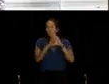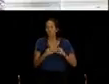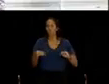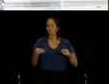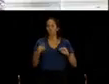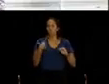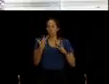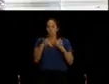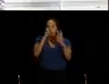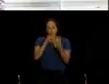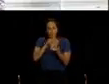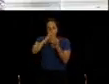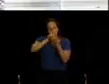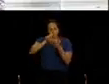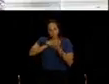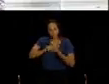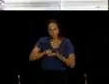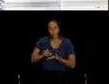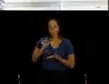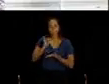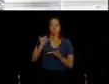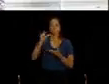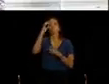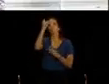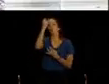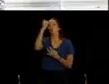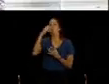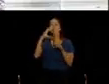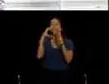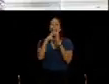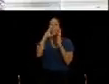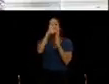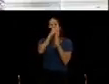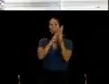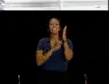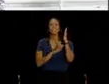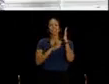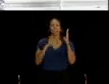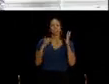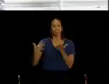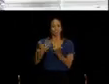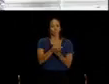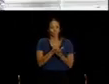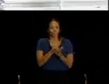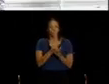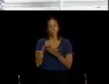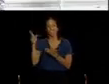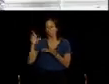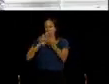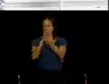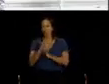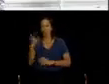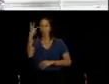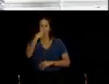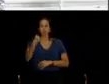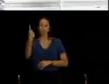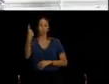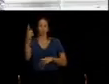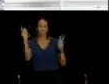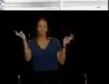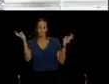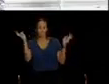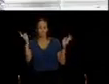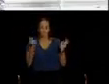thought about writing an essay collection, which became The Pretty One. And it's the book here today, and The Pretty One is